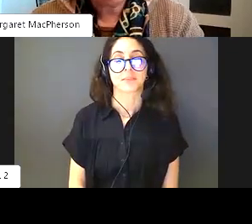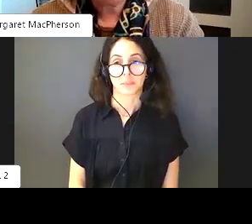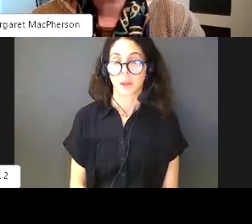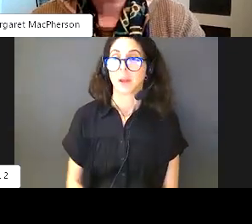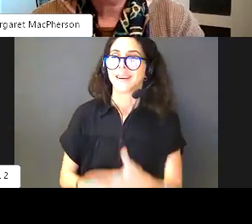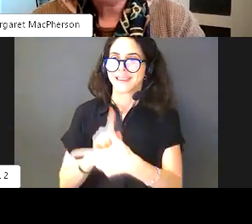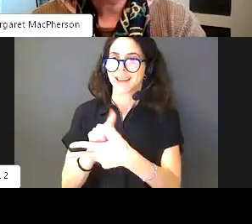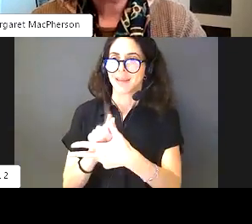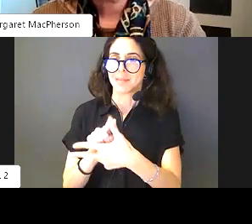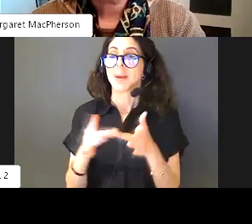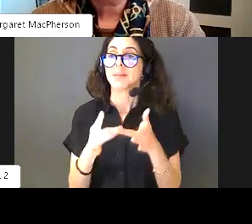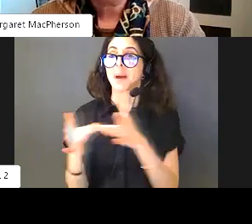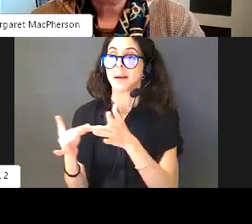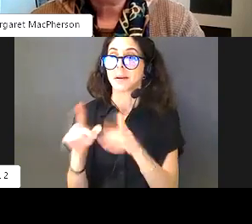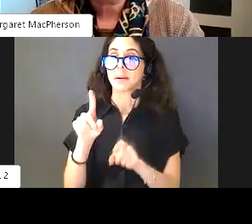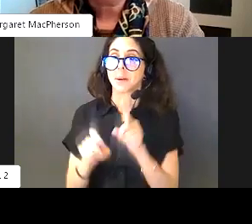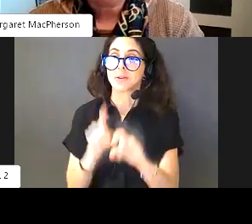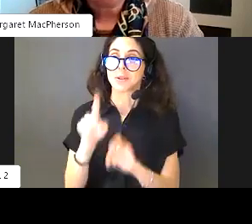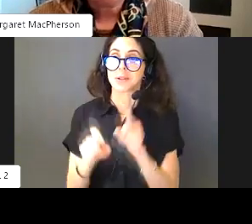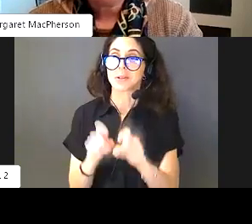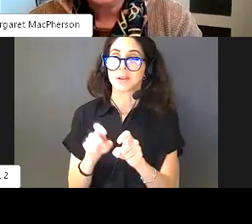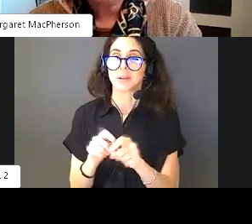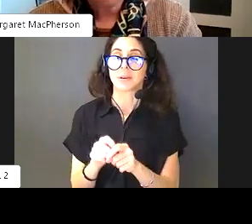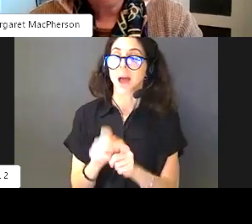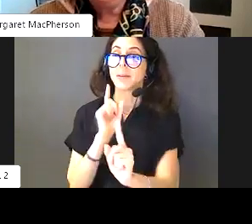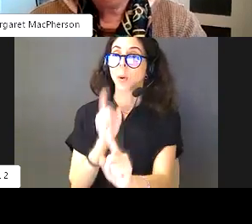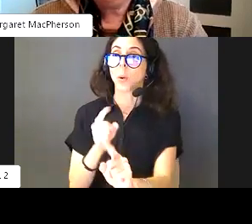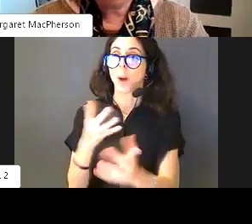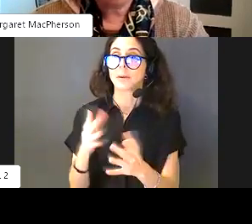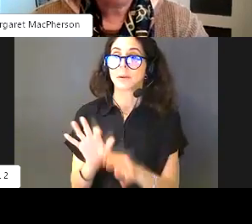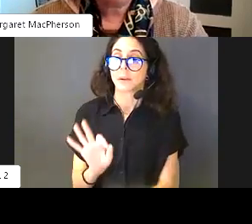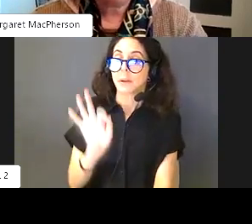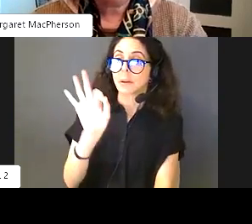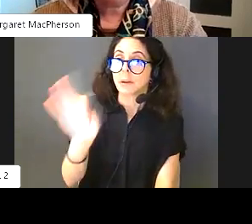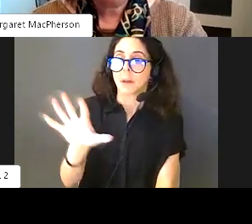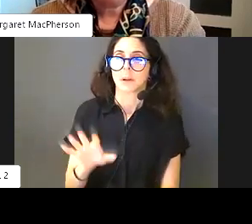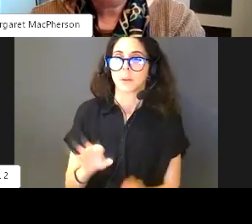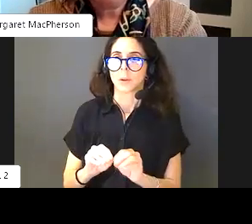that just are meant to spark discussion.